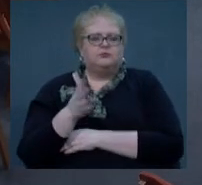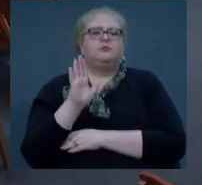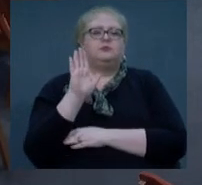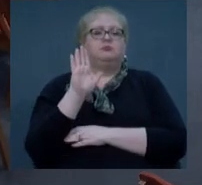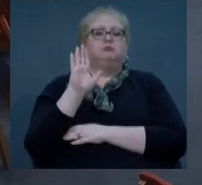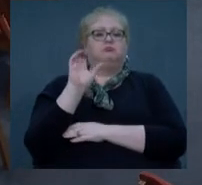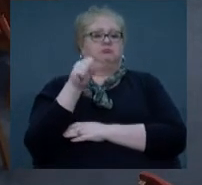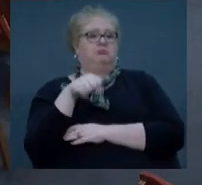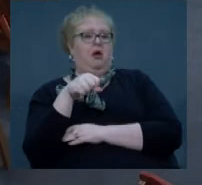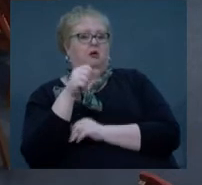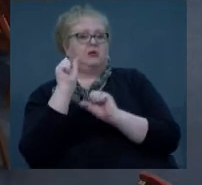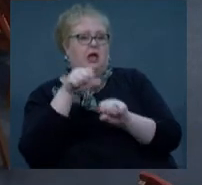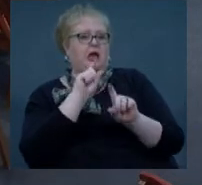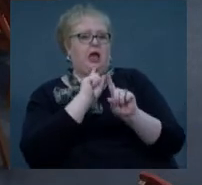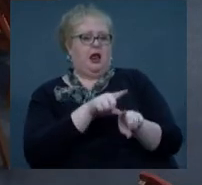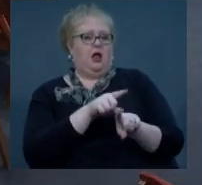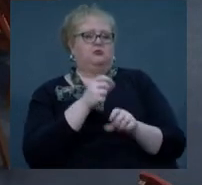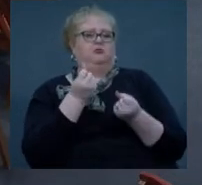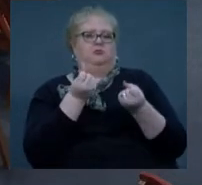in,